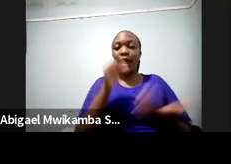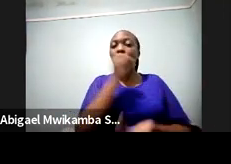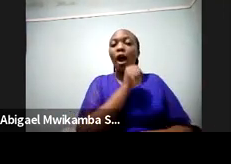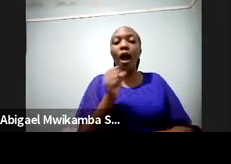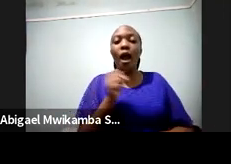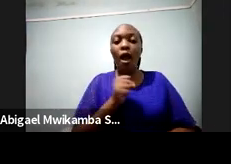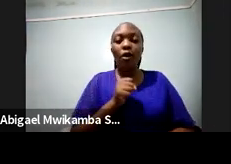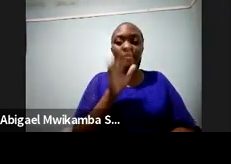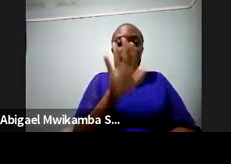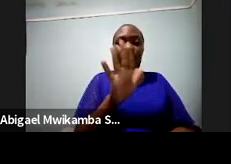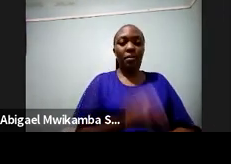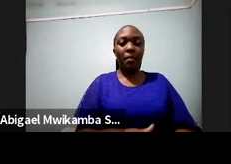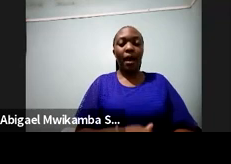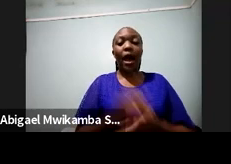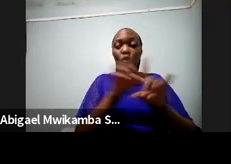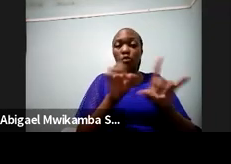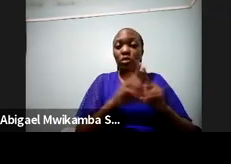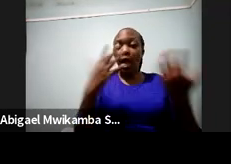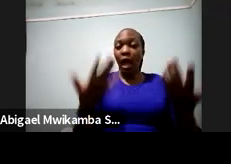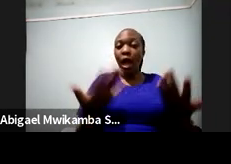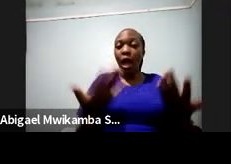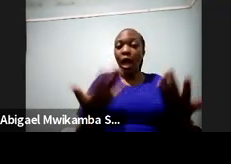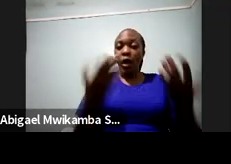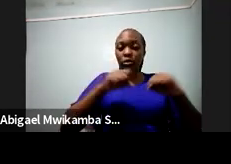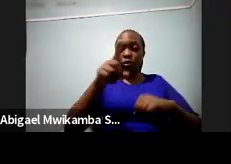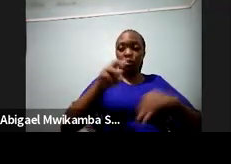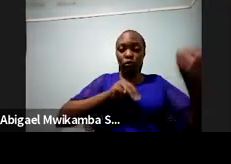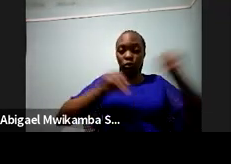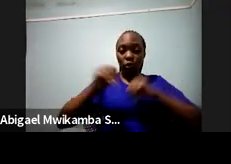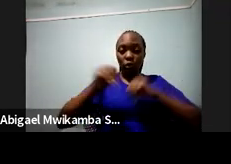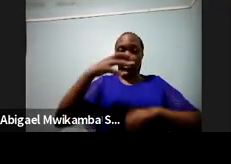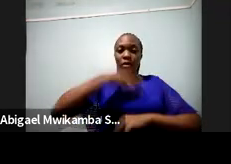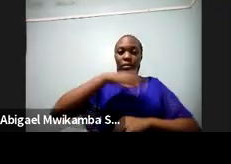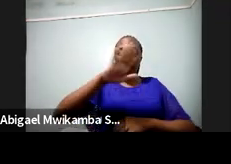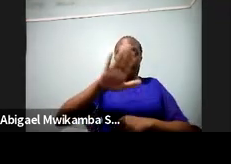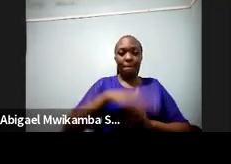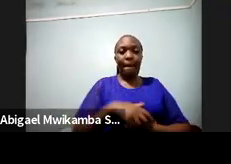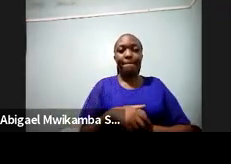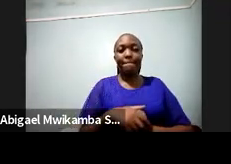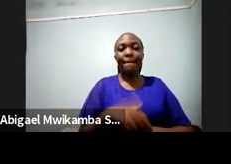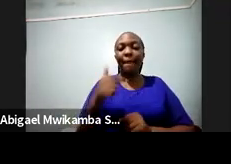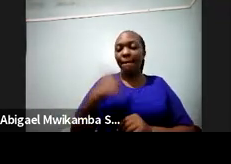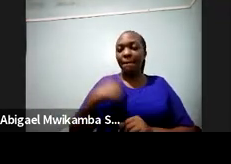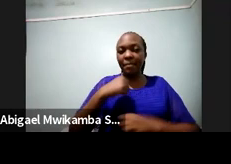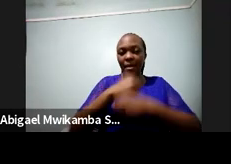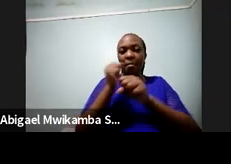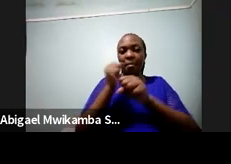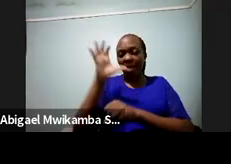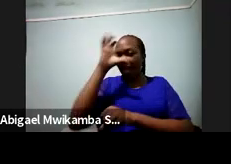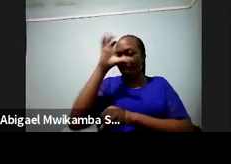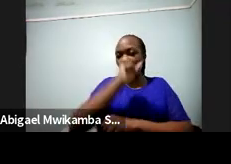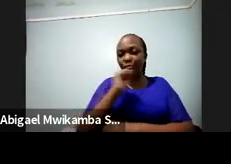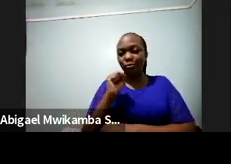and how you manage your retirement from your current age. So I have made a huge assumption that majority of us at around the age